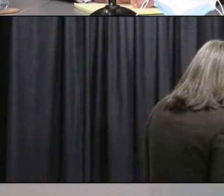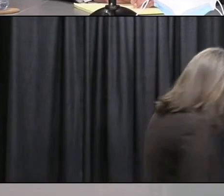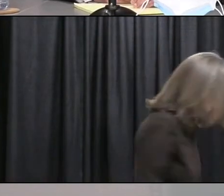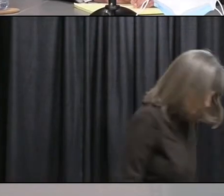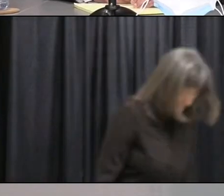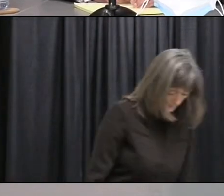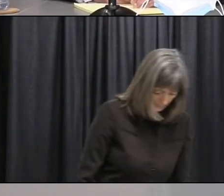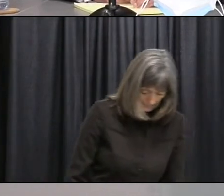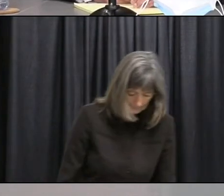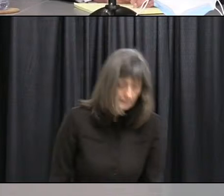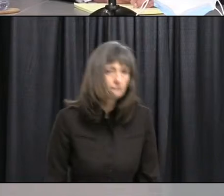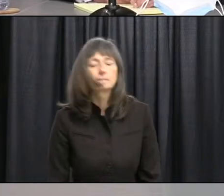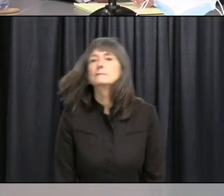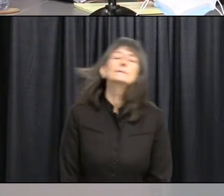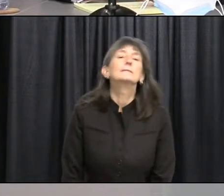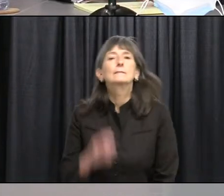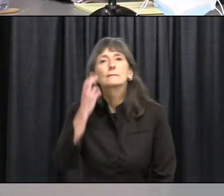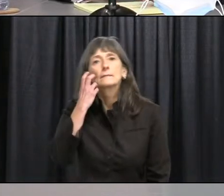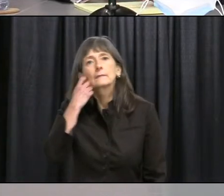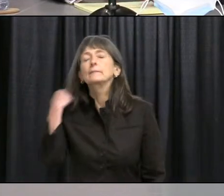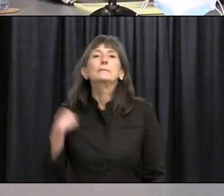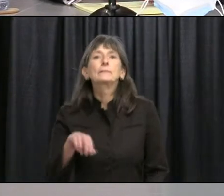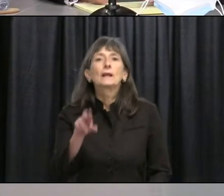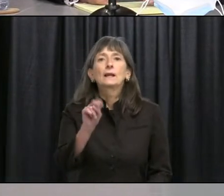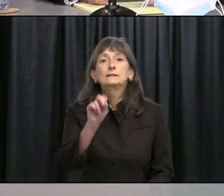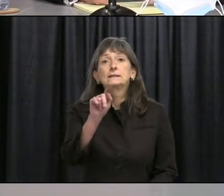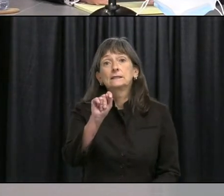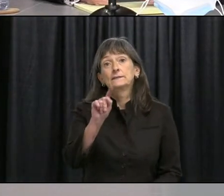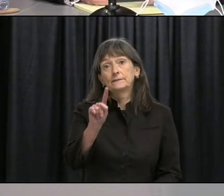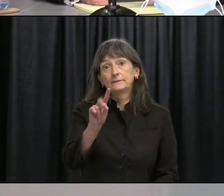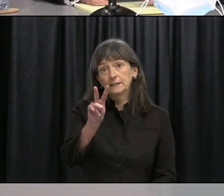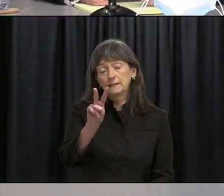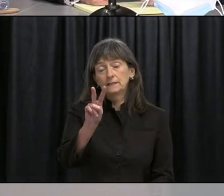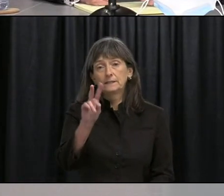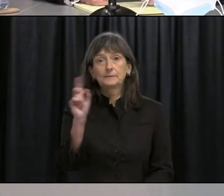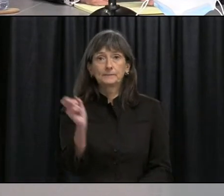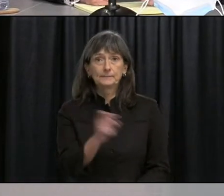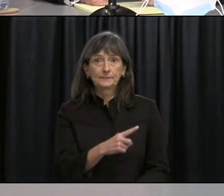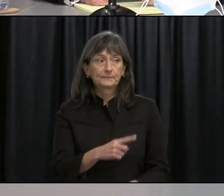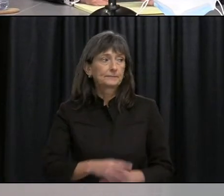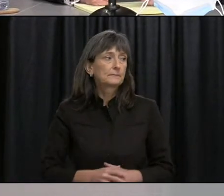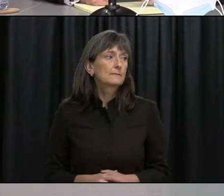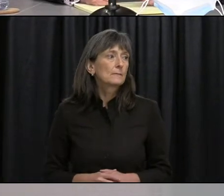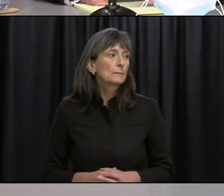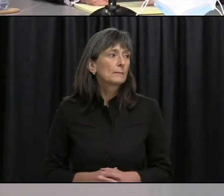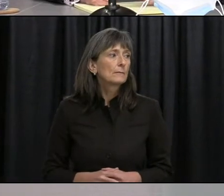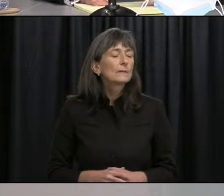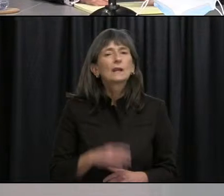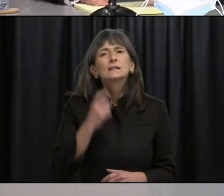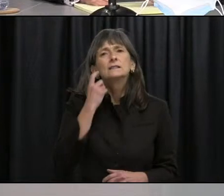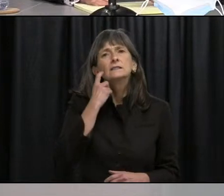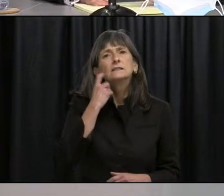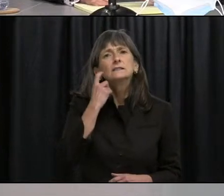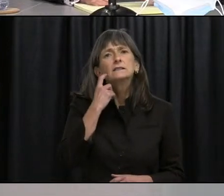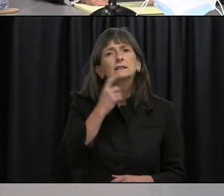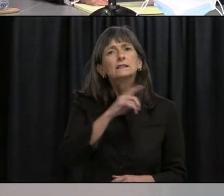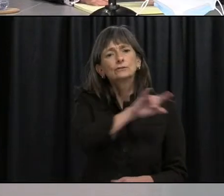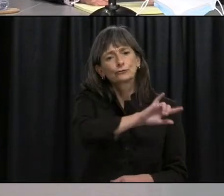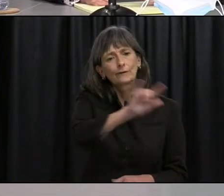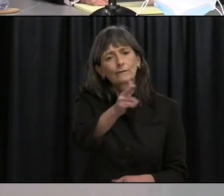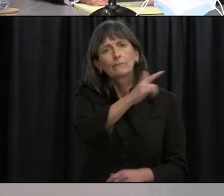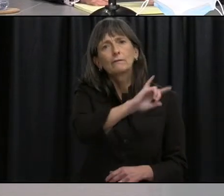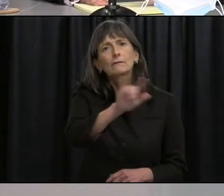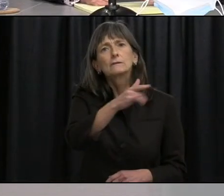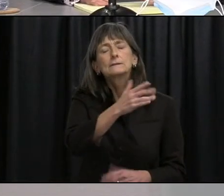ahead. Thank you. I have a question in regards to the travel-related cases. With a lot of them, we're receiving